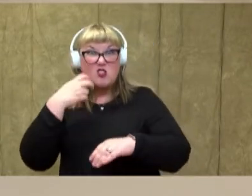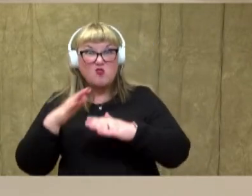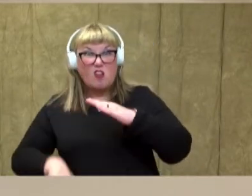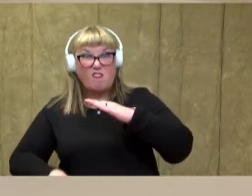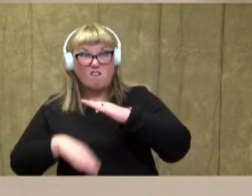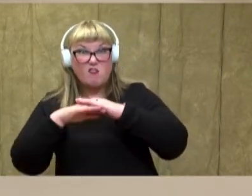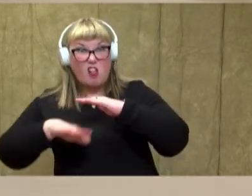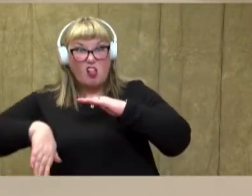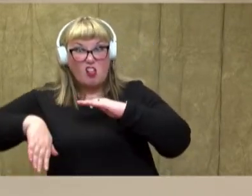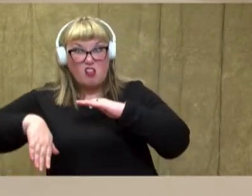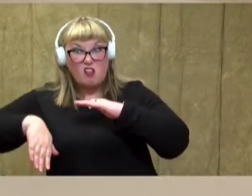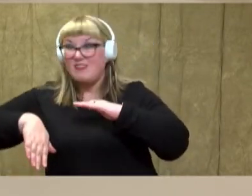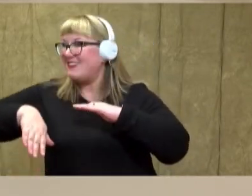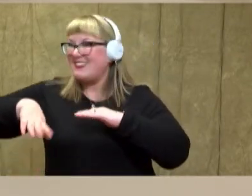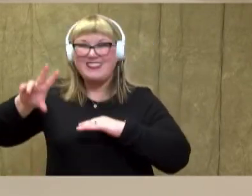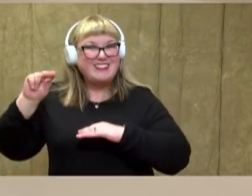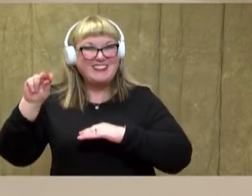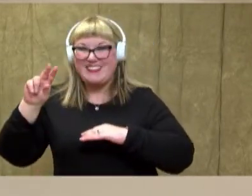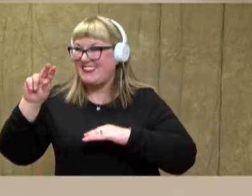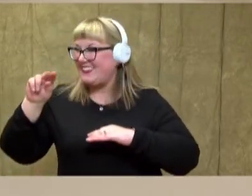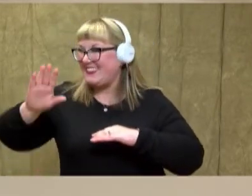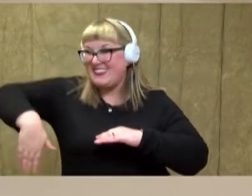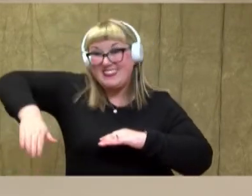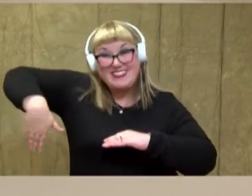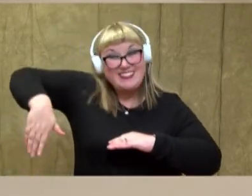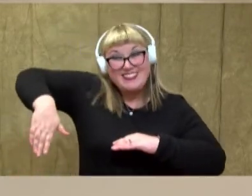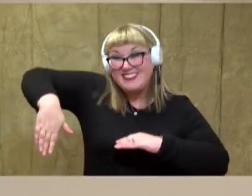yet? No.